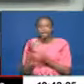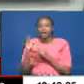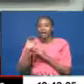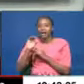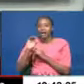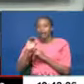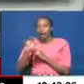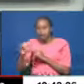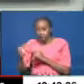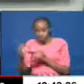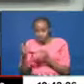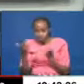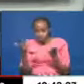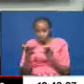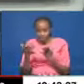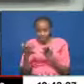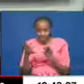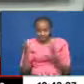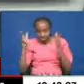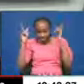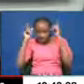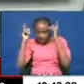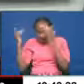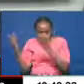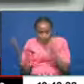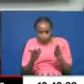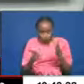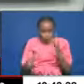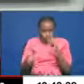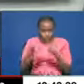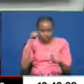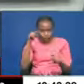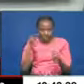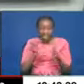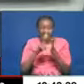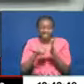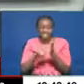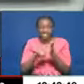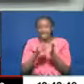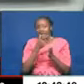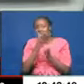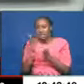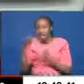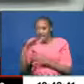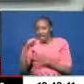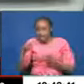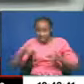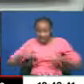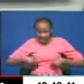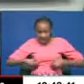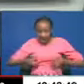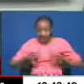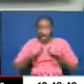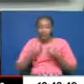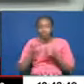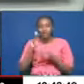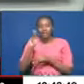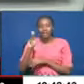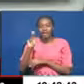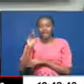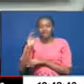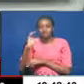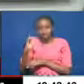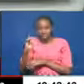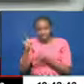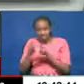be slaughtered and later on be distributed to households facing hunger. The program being implemented by the Kenya Meat Commission and the Kenya Red Cross